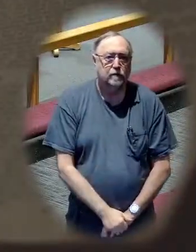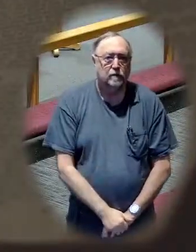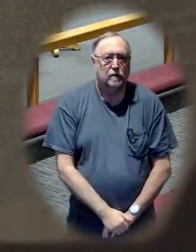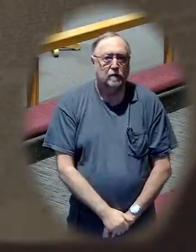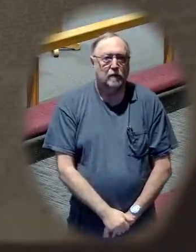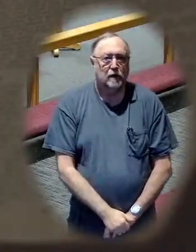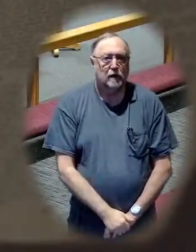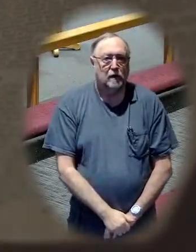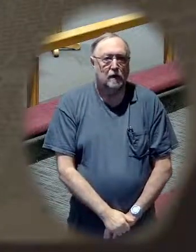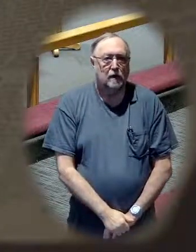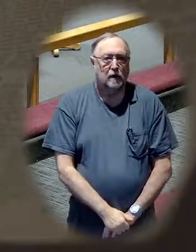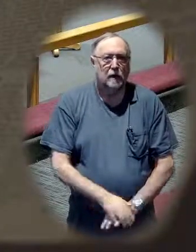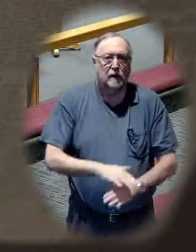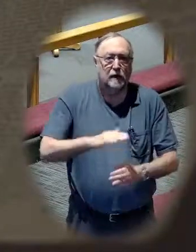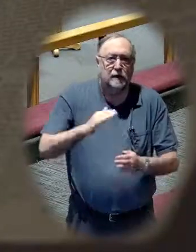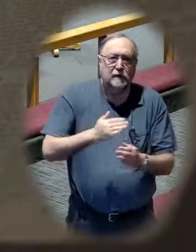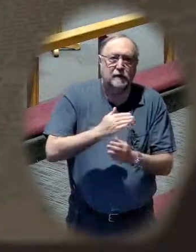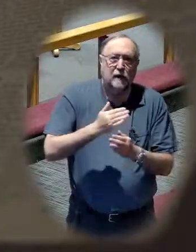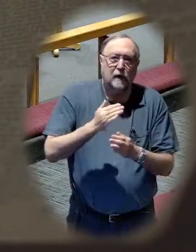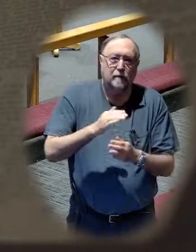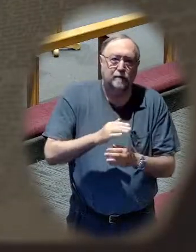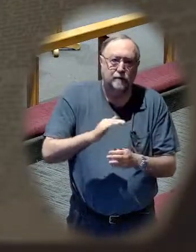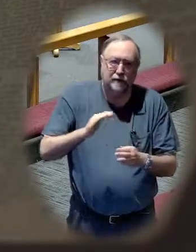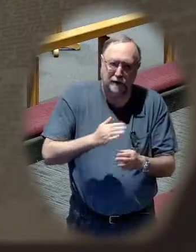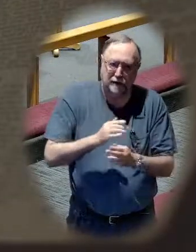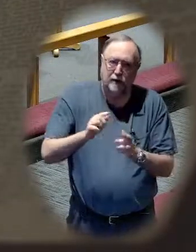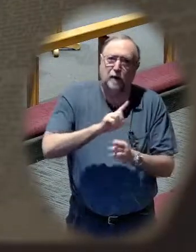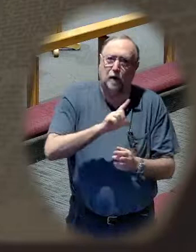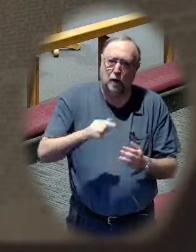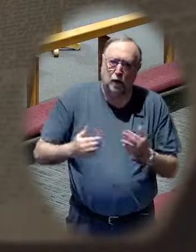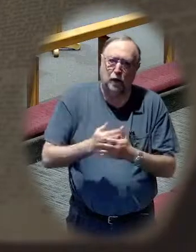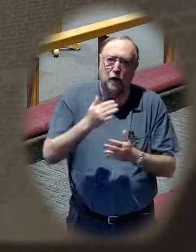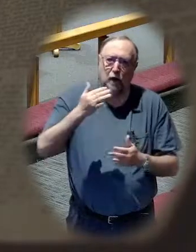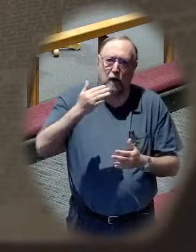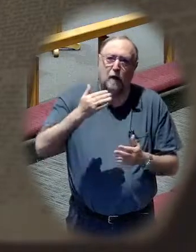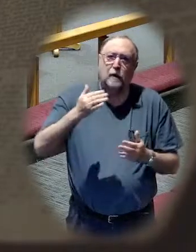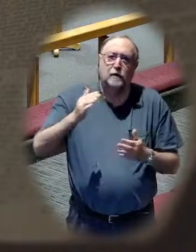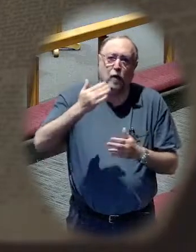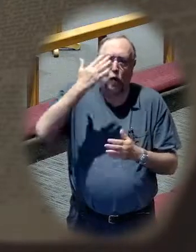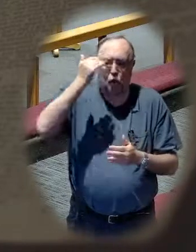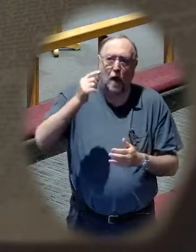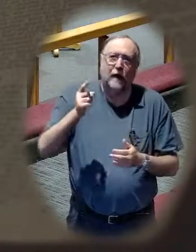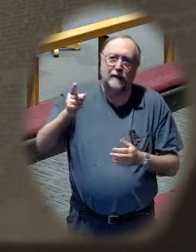Sing to the Lord a new song, for he has done marvelous things.